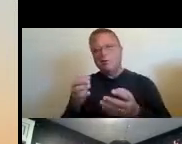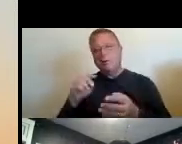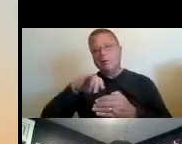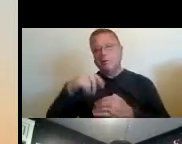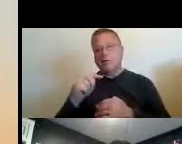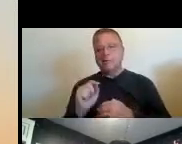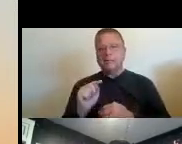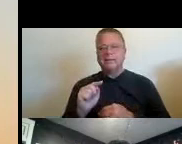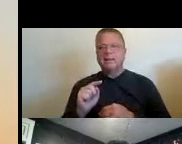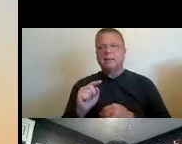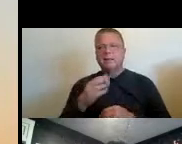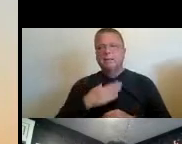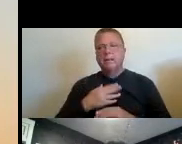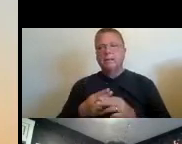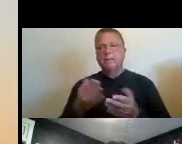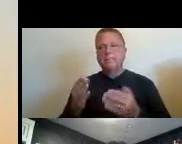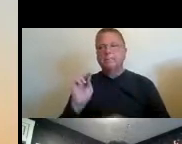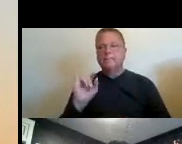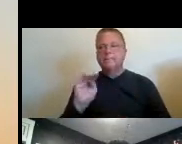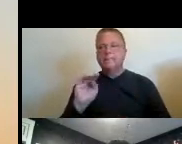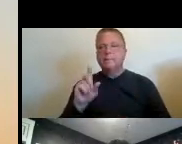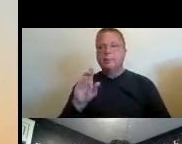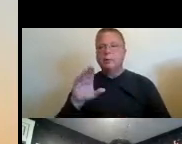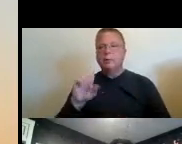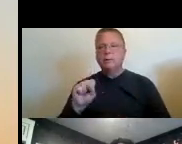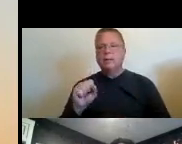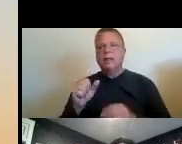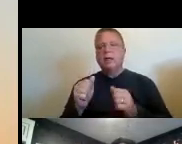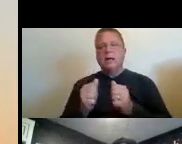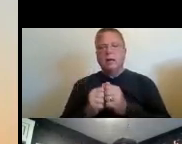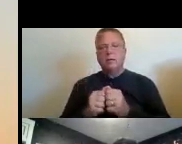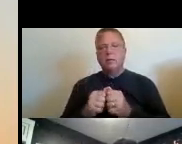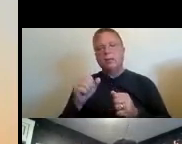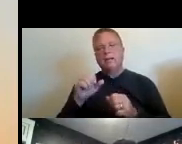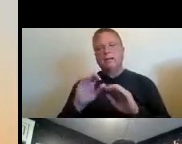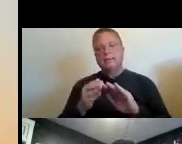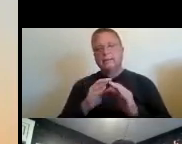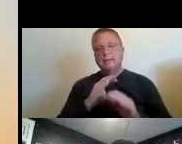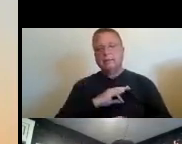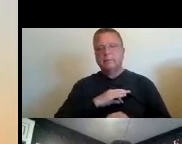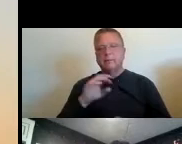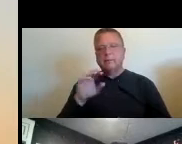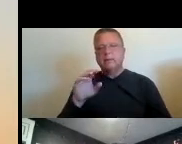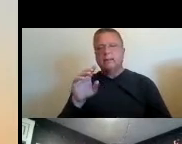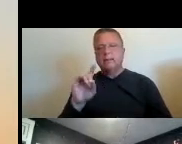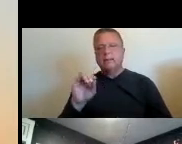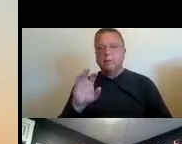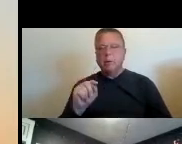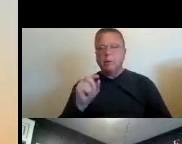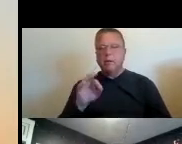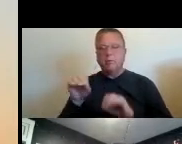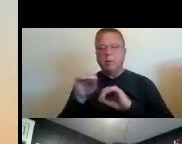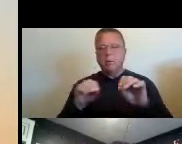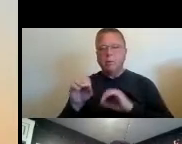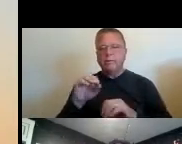Kim Lucas, and I am with the City of Pittsburgh's Department of Mobility and Infrastructure, where I serve as the Assistant Director for